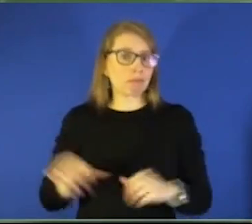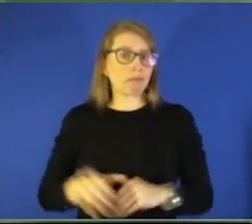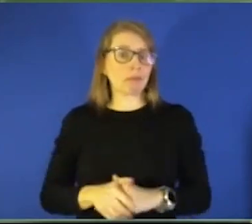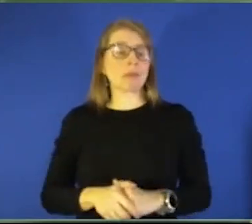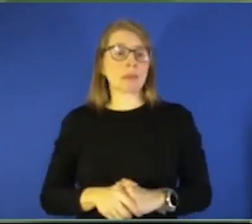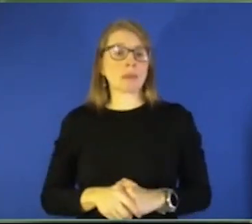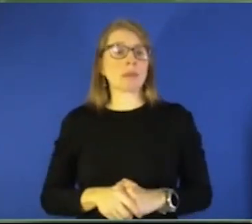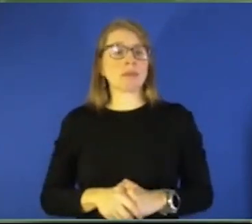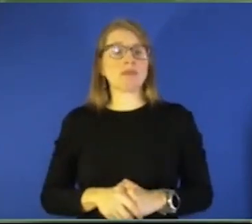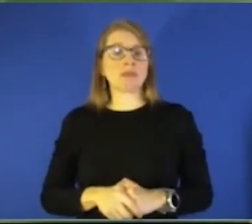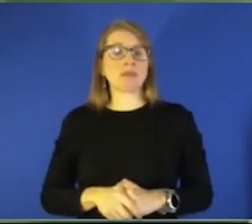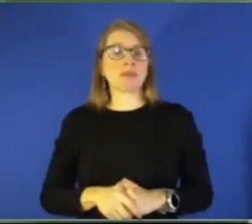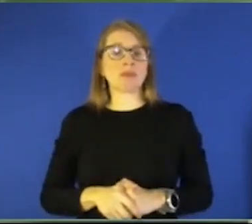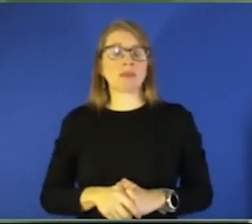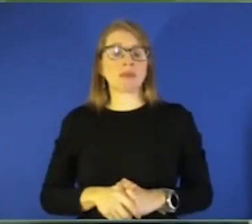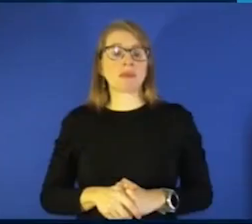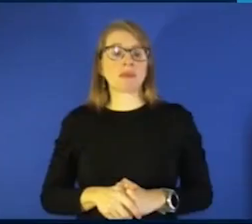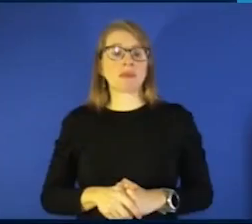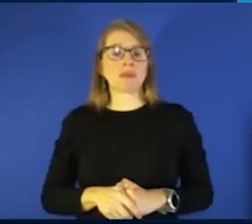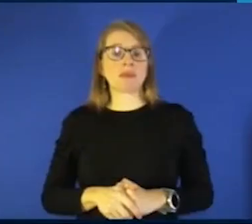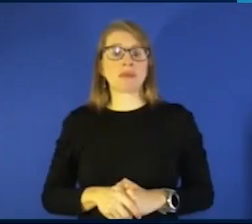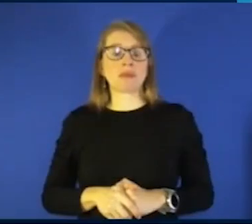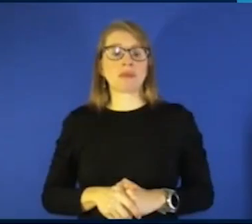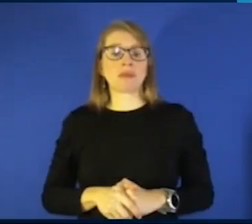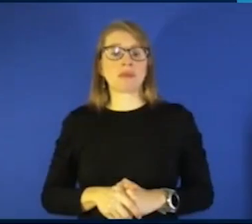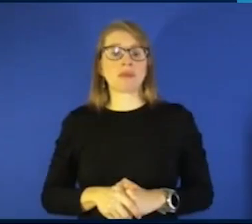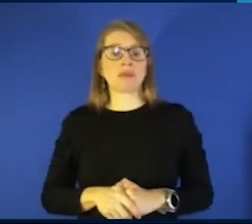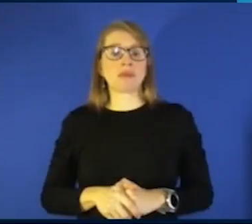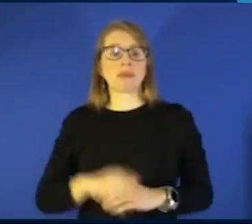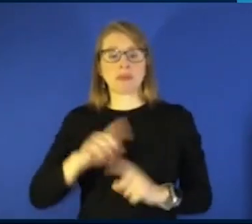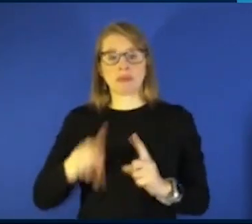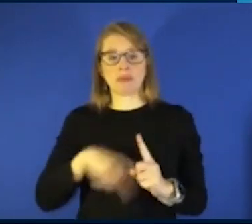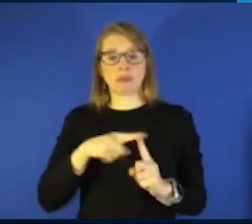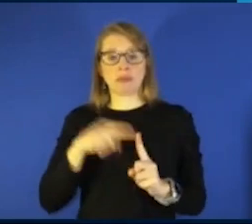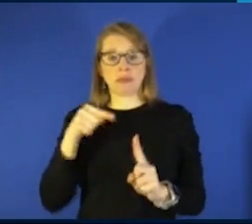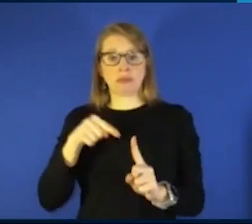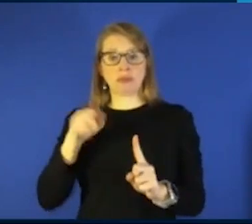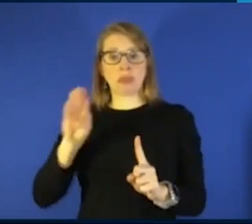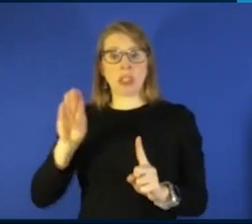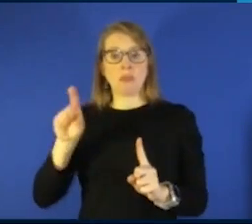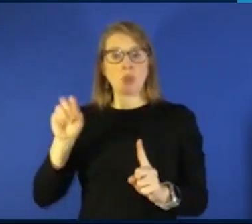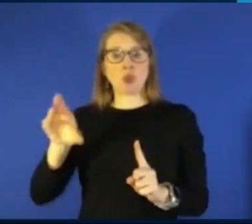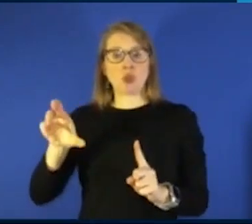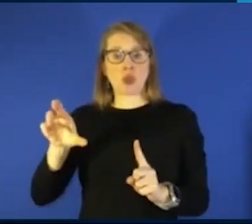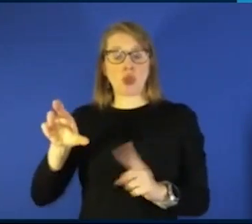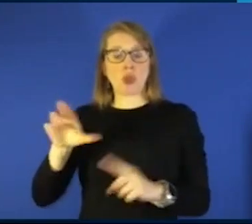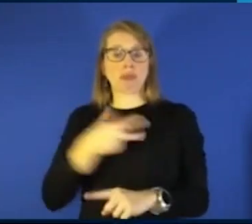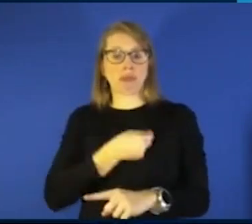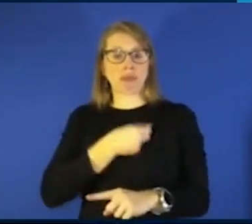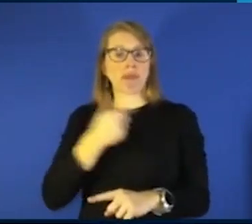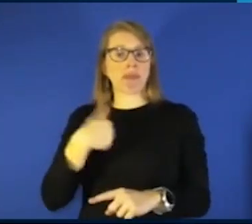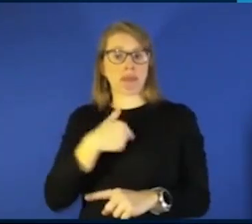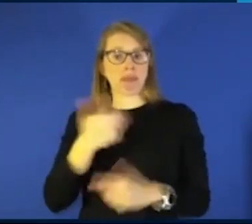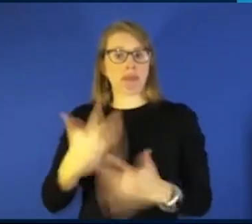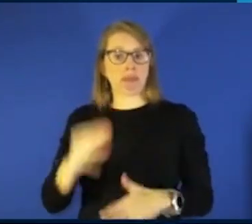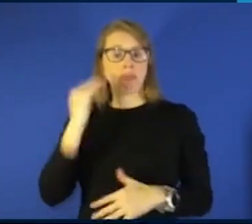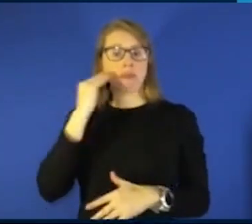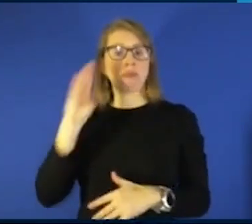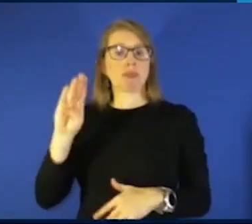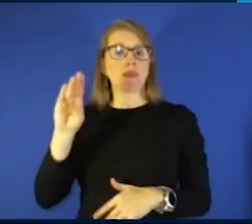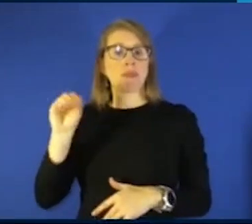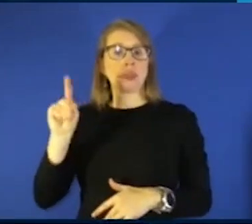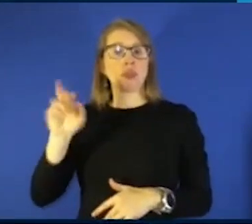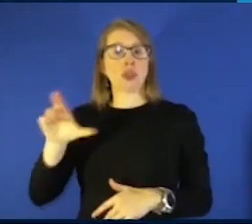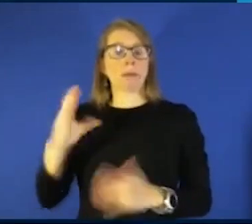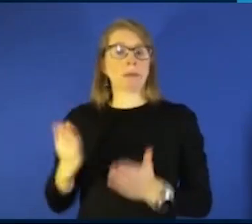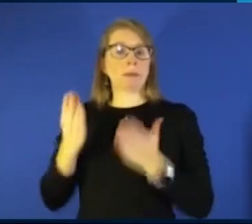kind of circumstances. When it comes to booster doses, we know that booster doses are being recommended